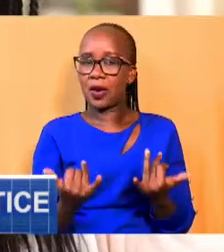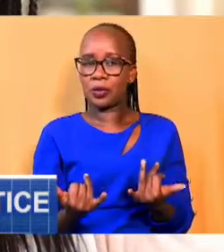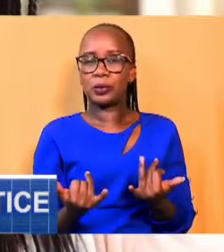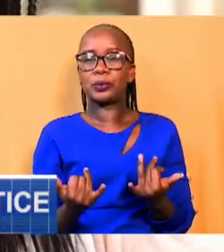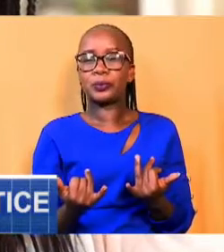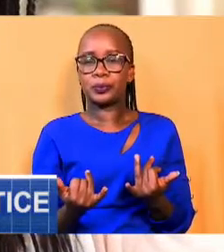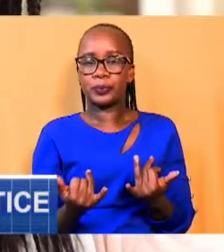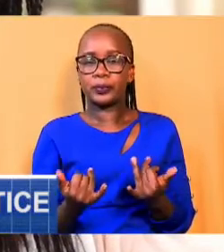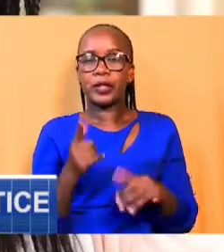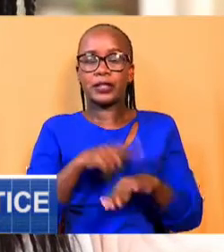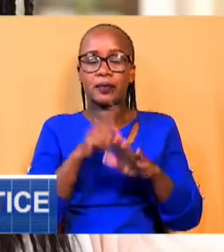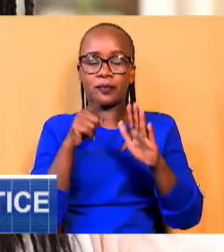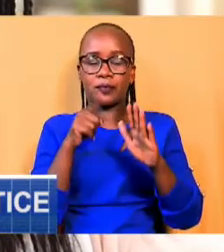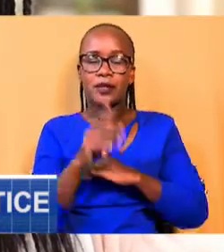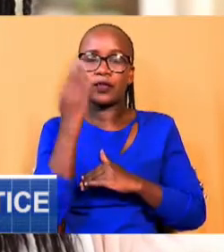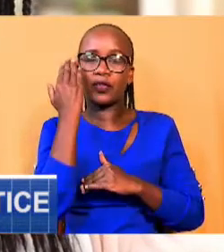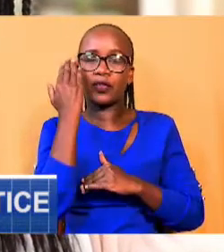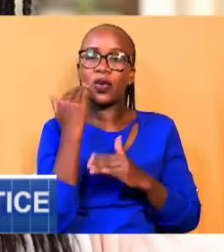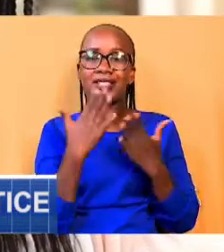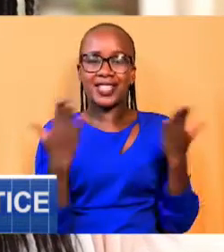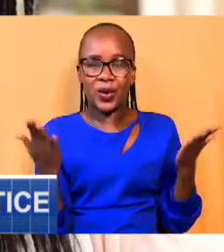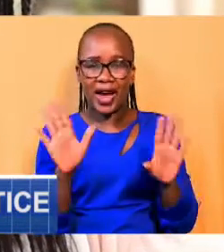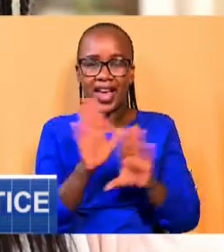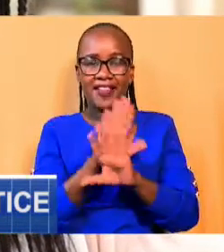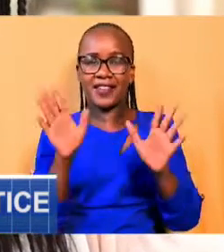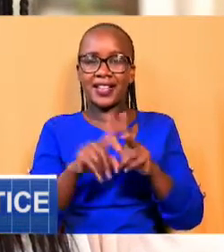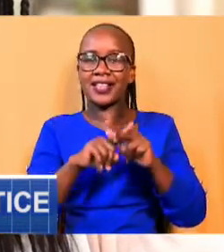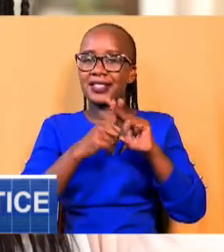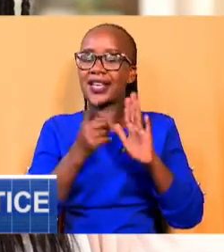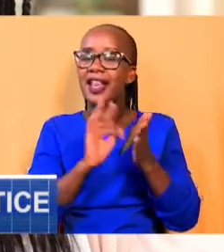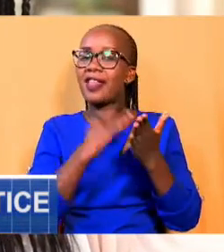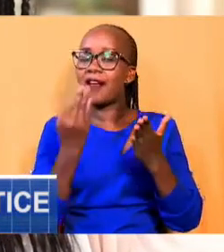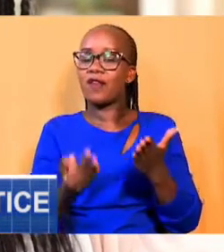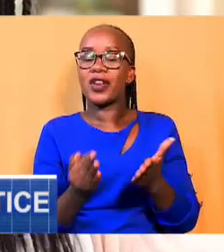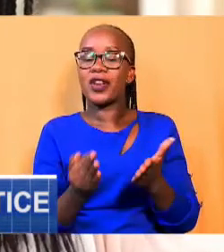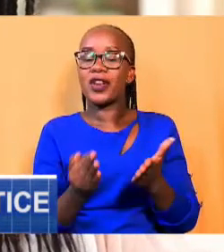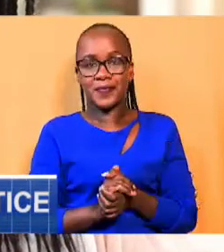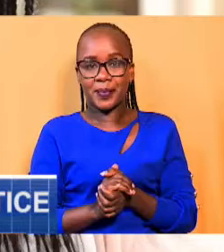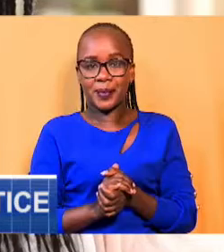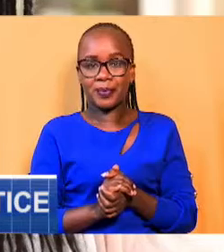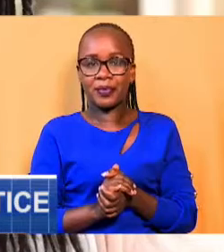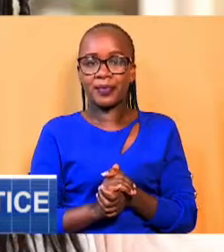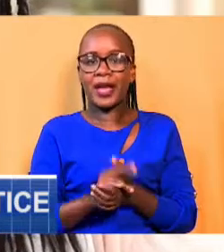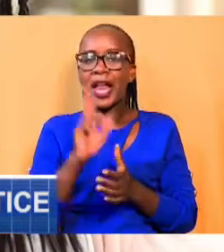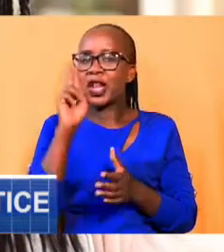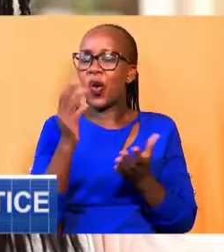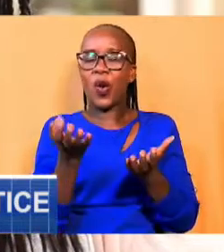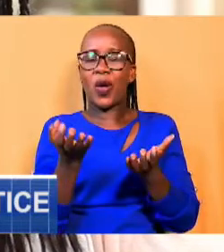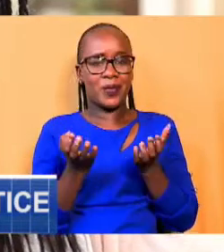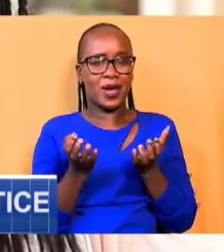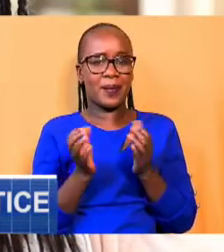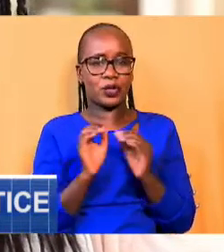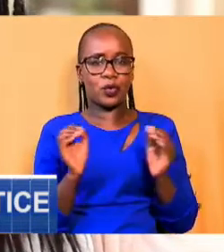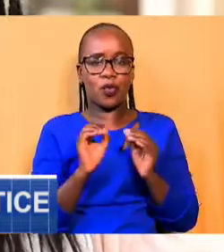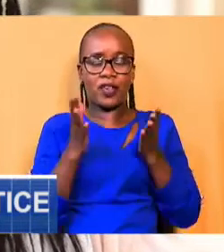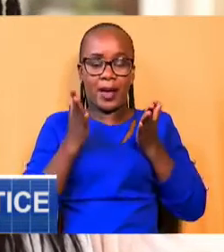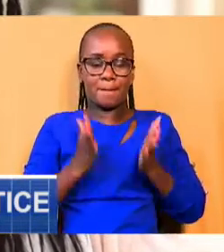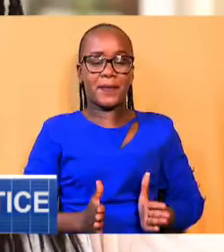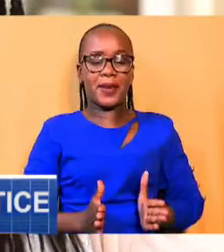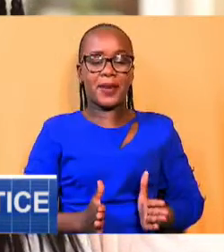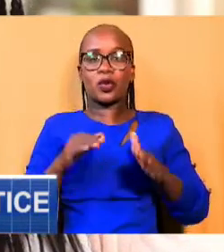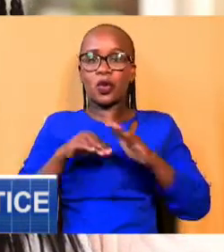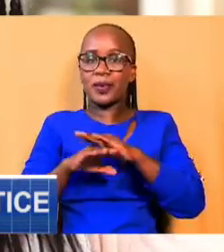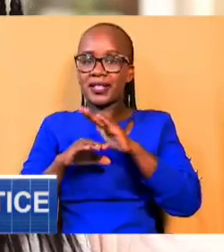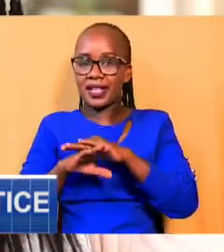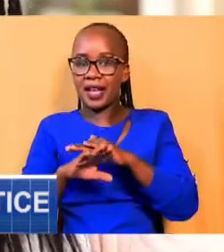Now, when they get to the court, that is where everything starts falling apart. There is no requirement for anyone to